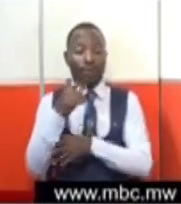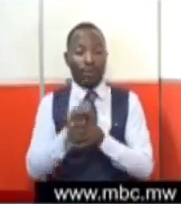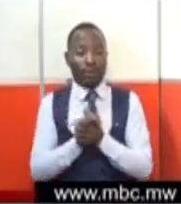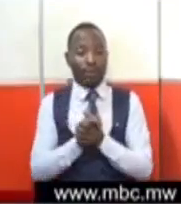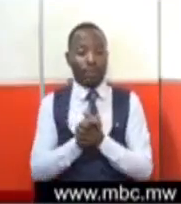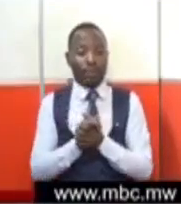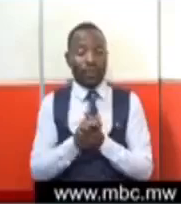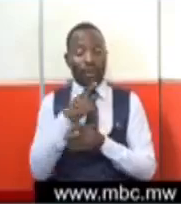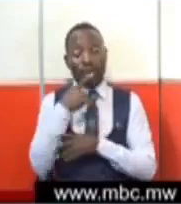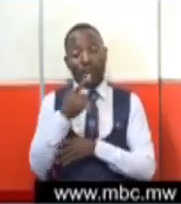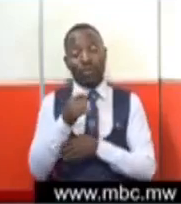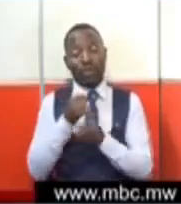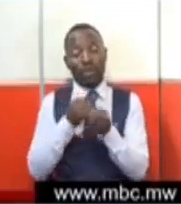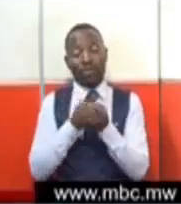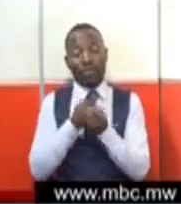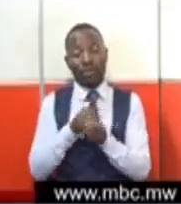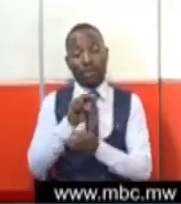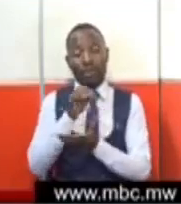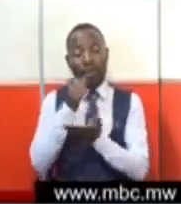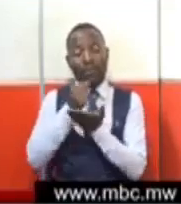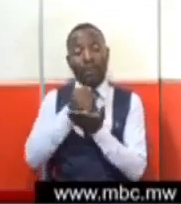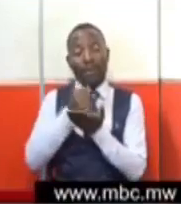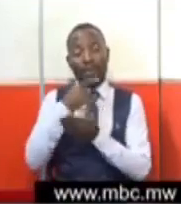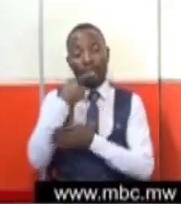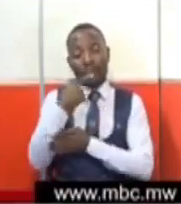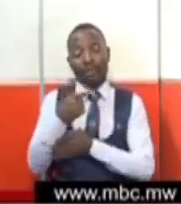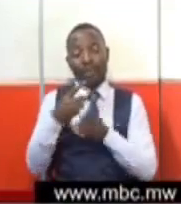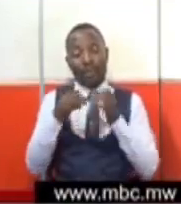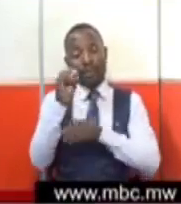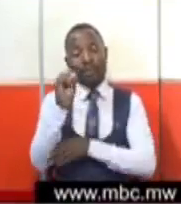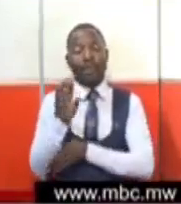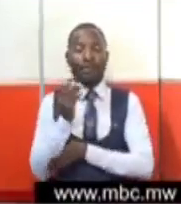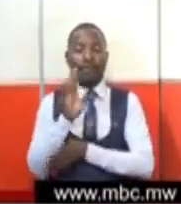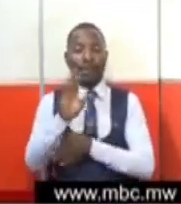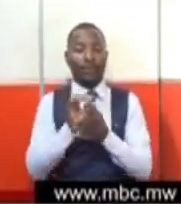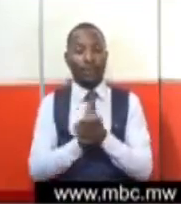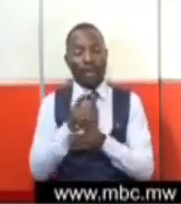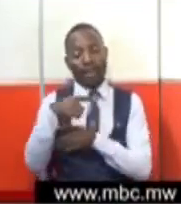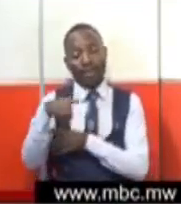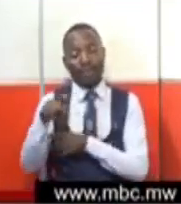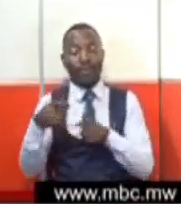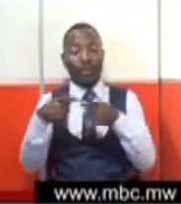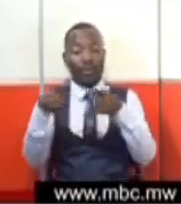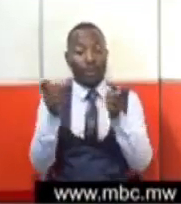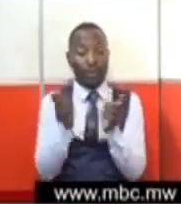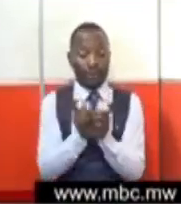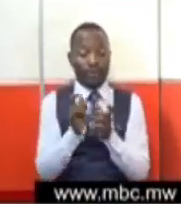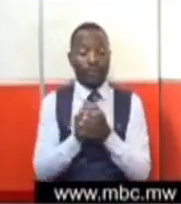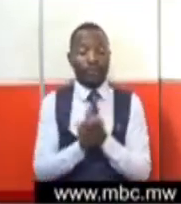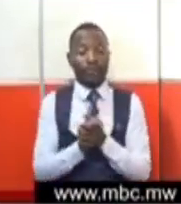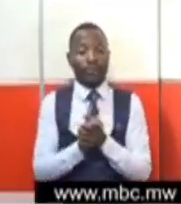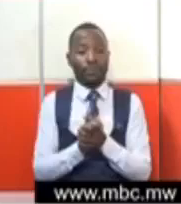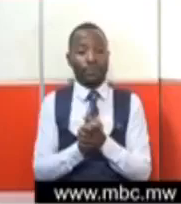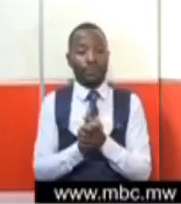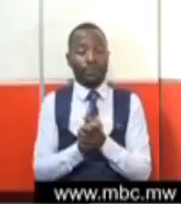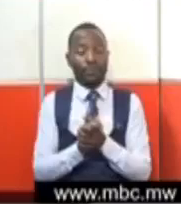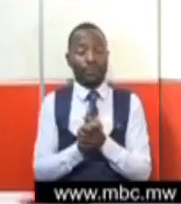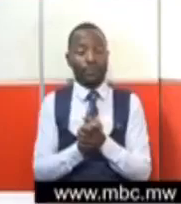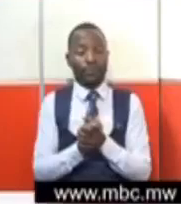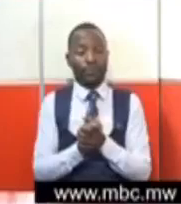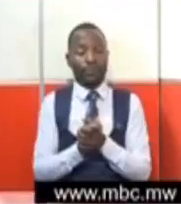FAM assures sponsors NBS Bank that over 60% of the fans from its partnership will be channeled to the